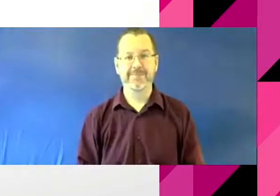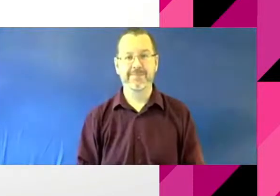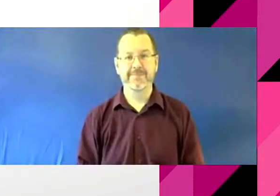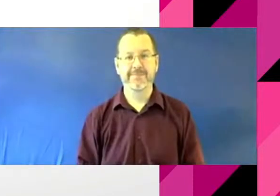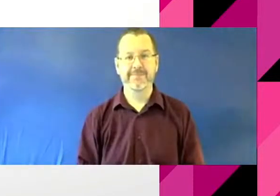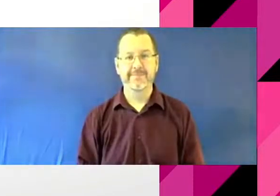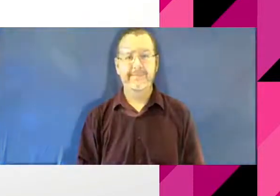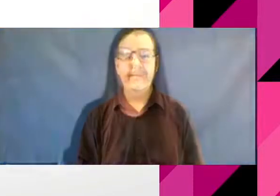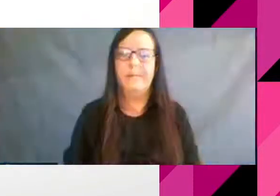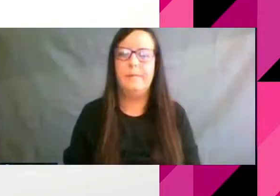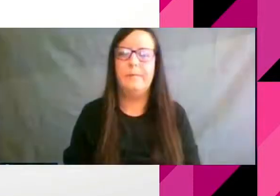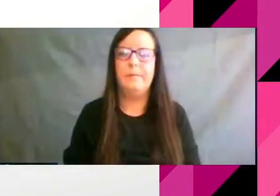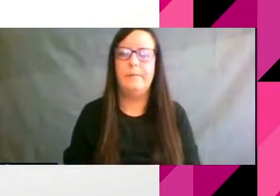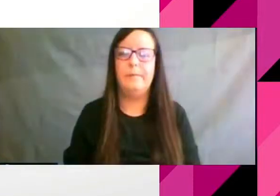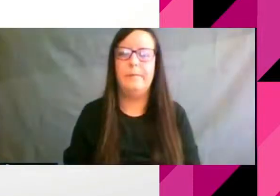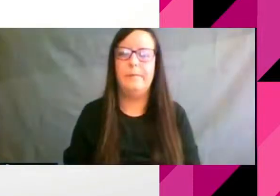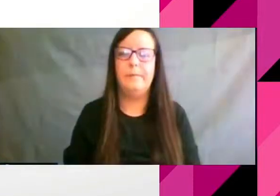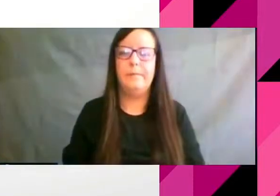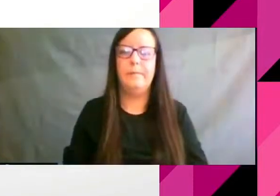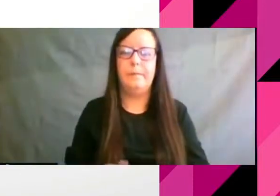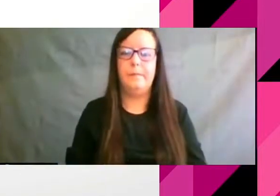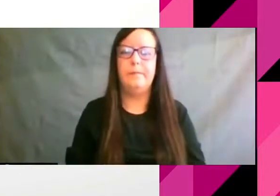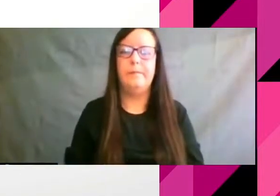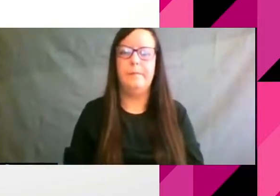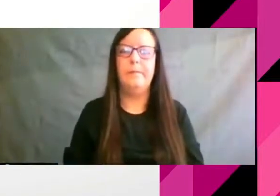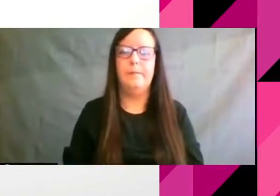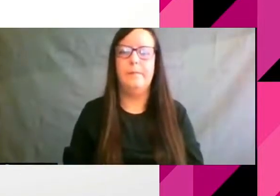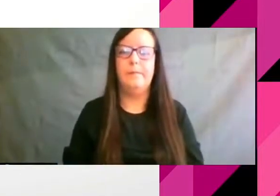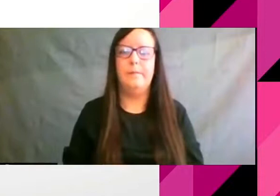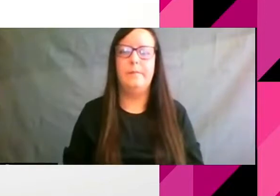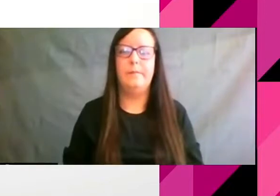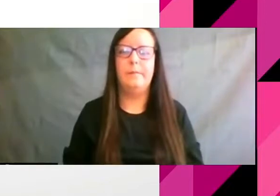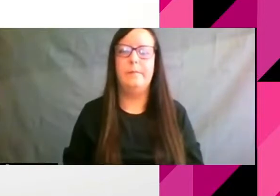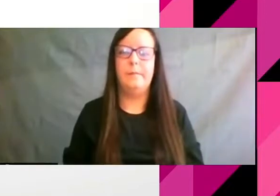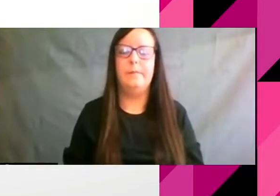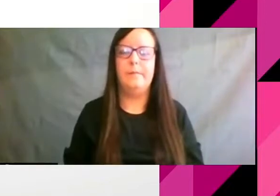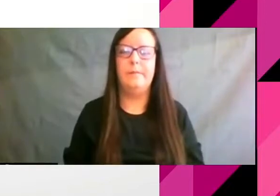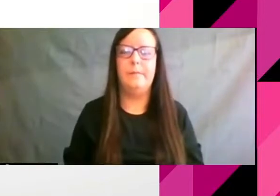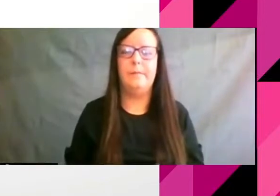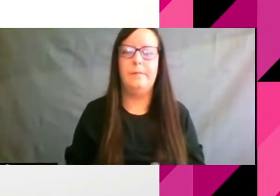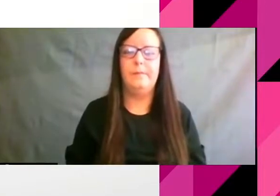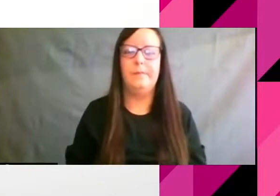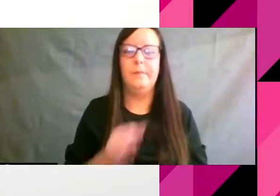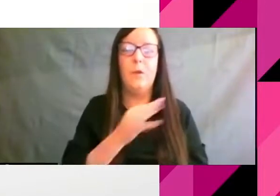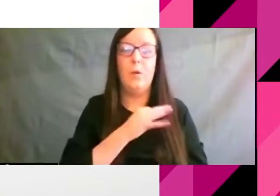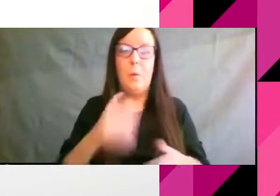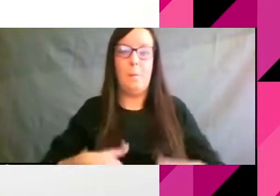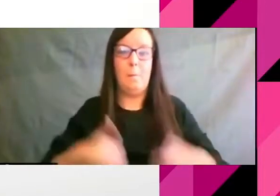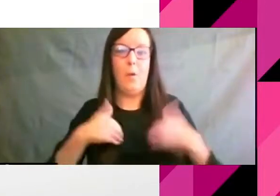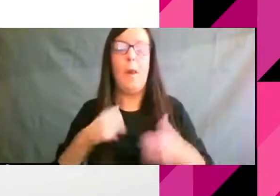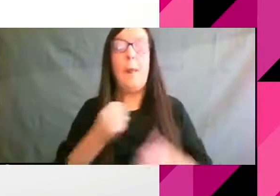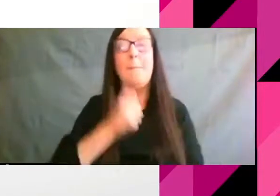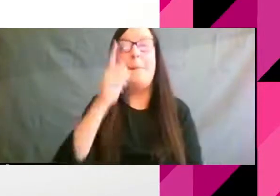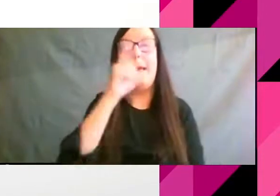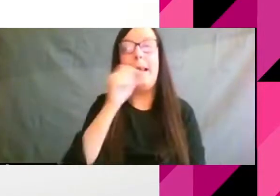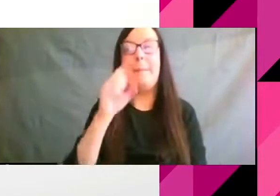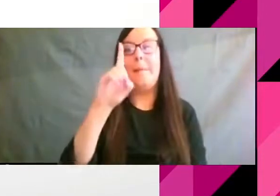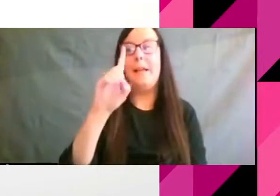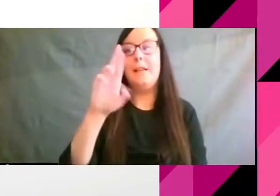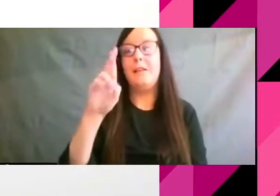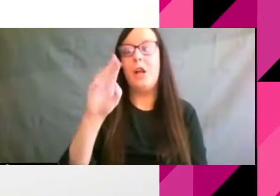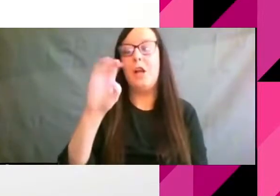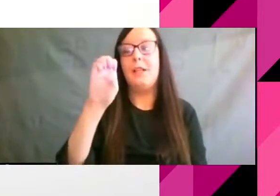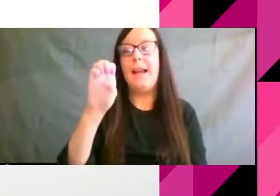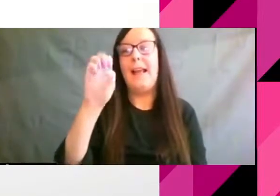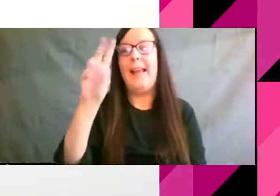Thank you very much, Minister Rabbit. Good morning and welcome everyone to this virtual conference. My name is Dr. Aideen Hartney,